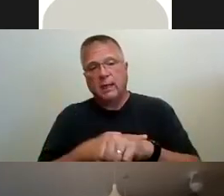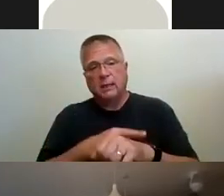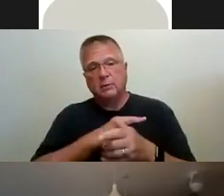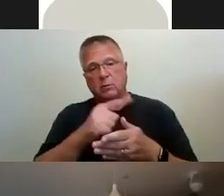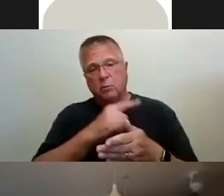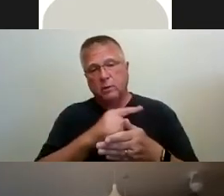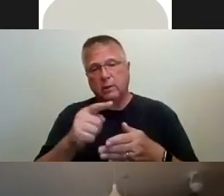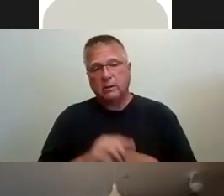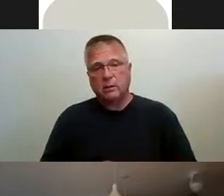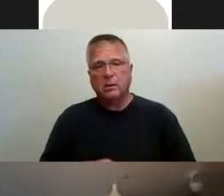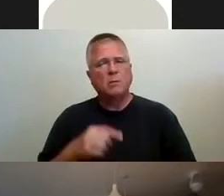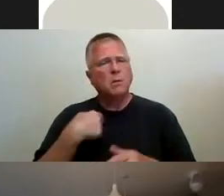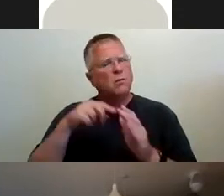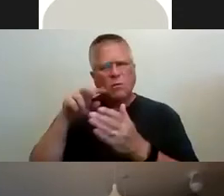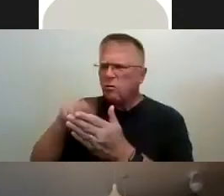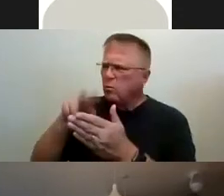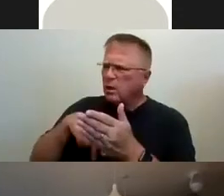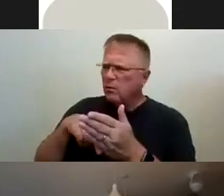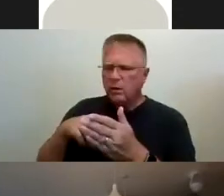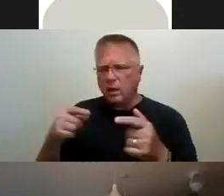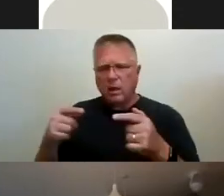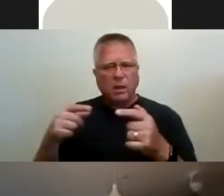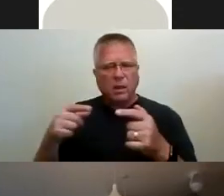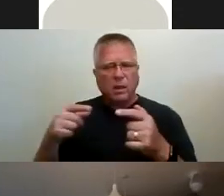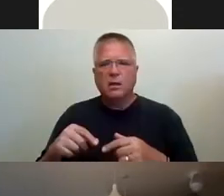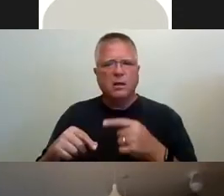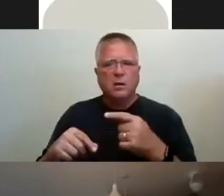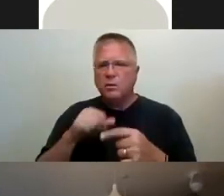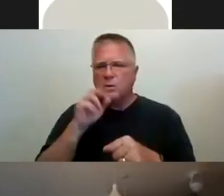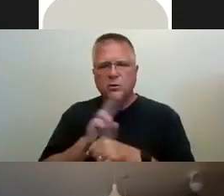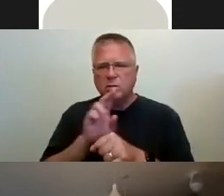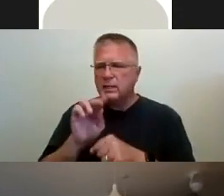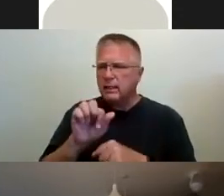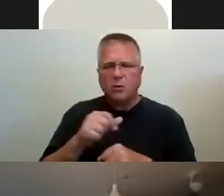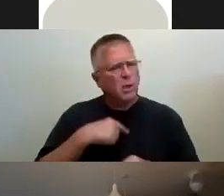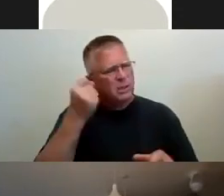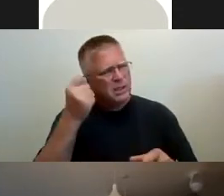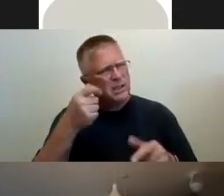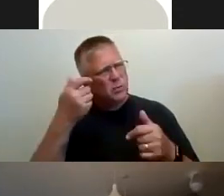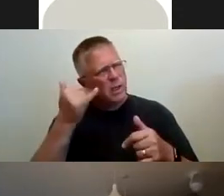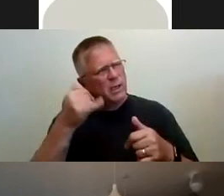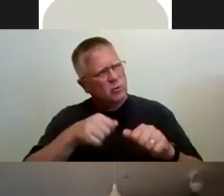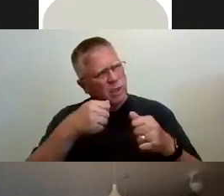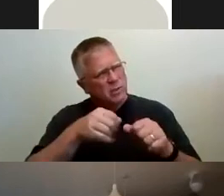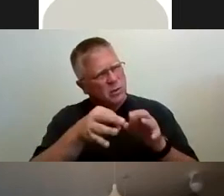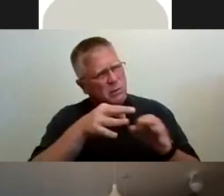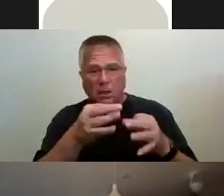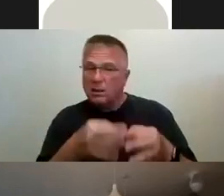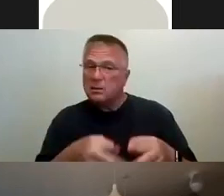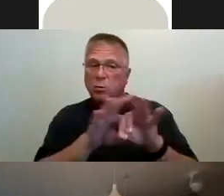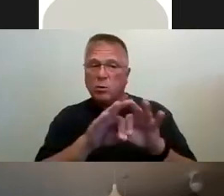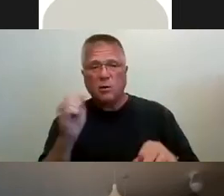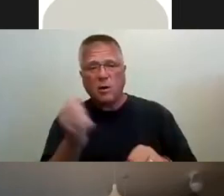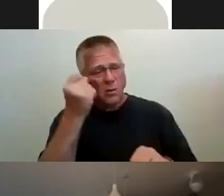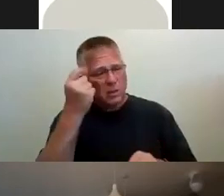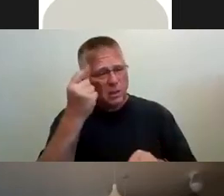also only from what I reports- read, I can also- only use that data. I understand, and that's why I was trying to explain, Right, because I I think it's an understand. important one for everyone. It